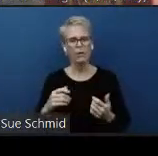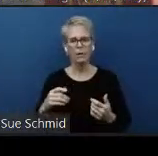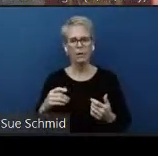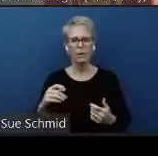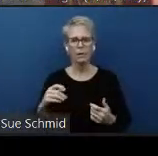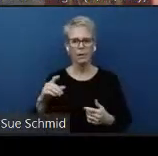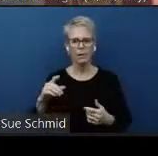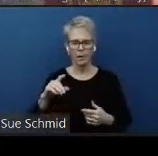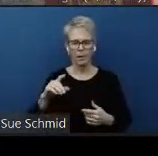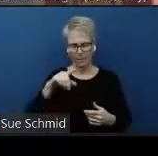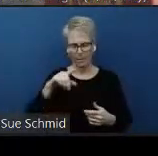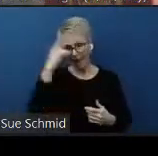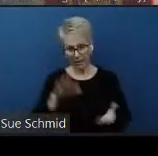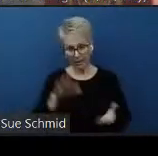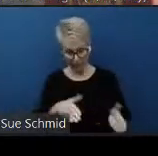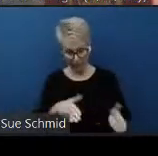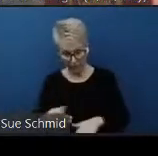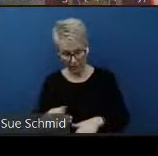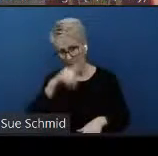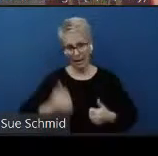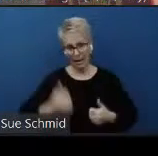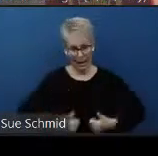and Black disappearance.